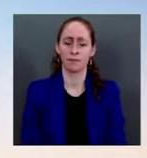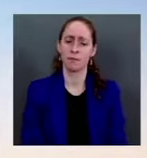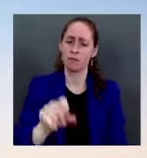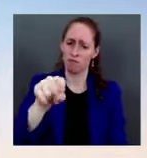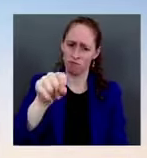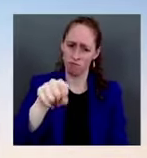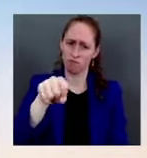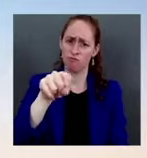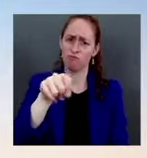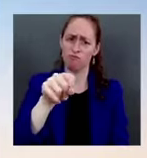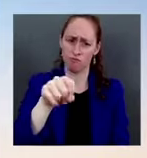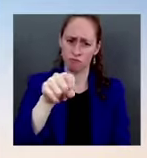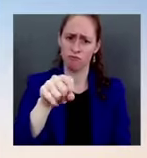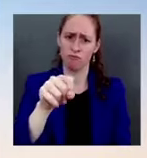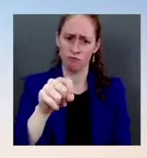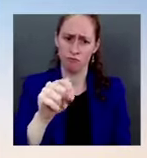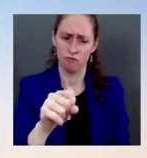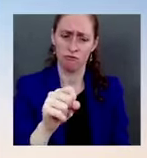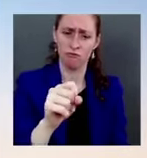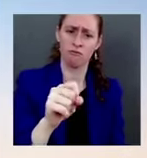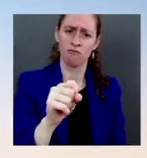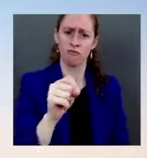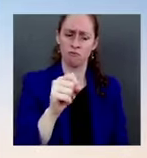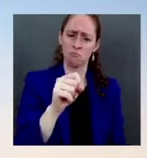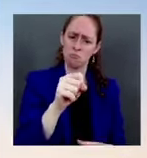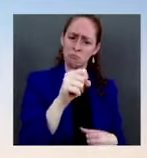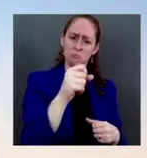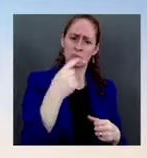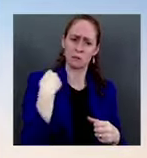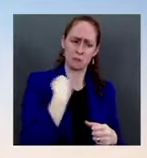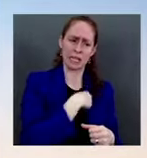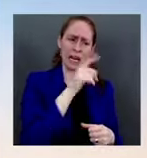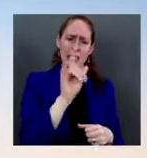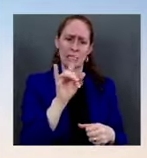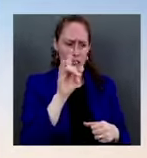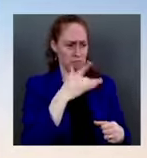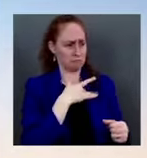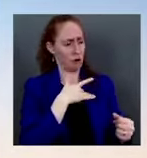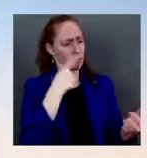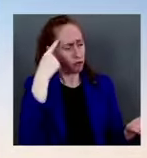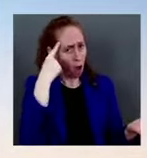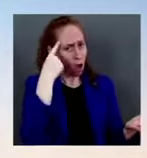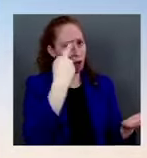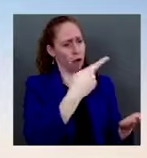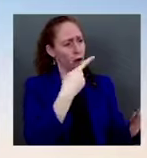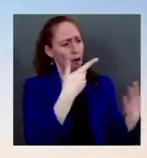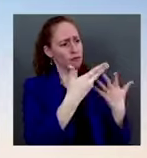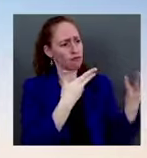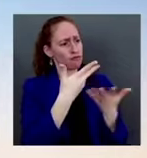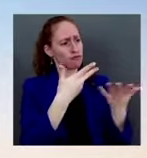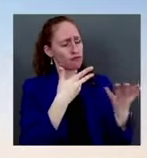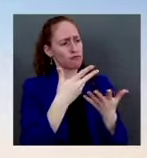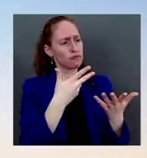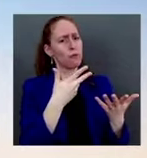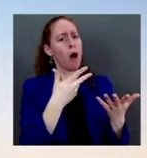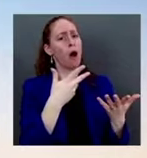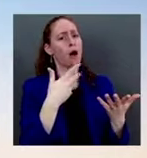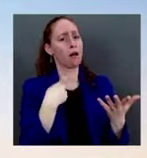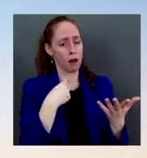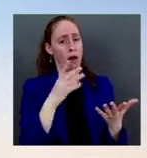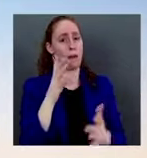Sunday made clear that we didn't feel that his announcement on Sunday was aligned with what he'd committed directly to the president